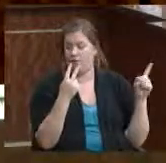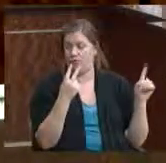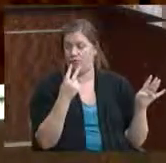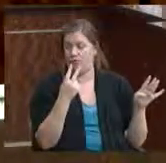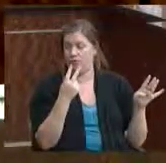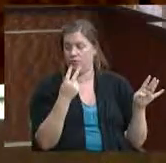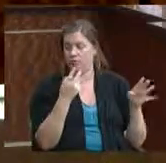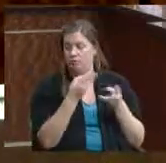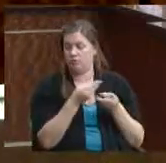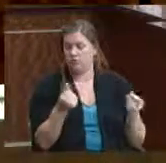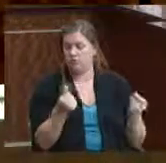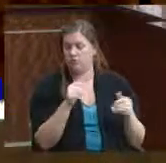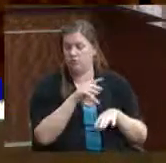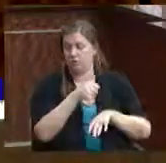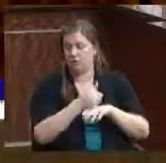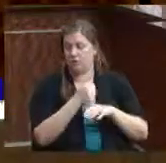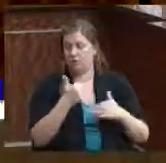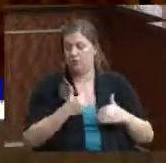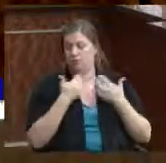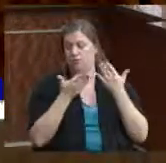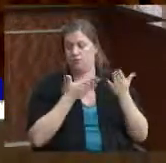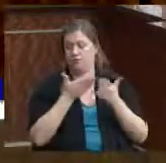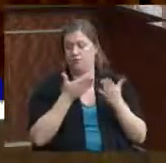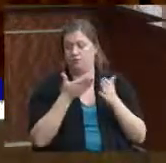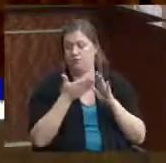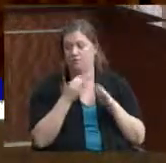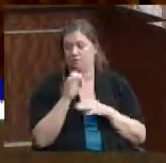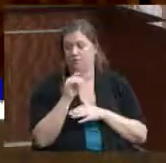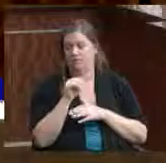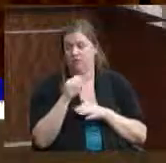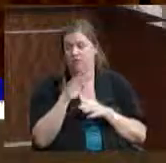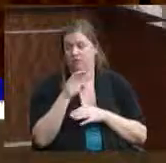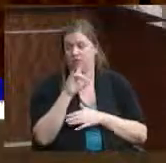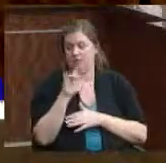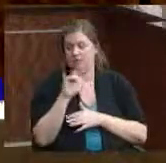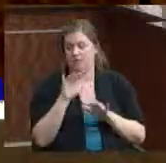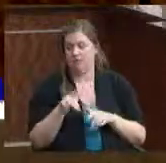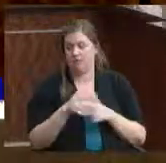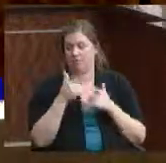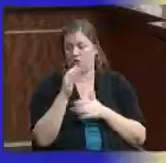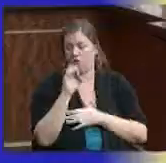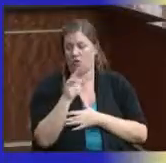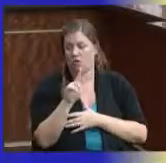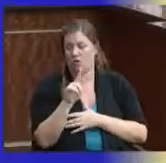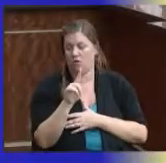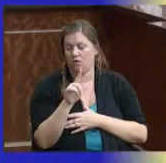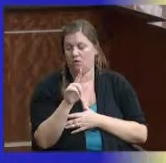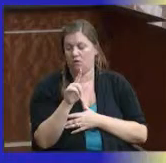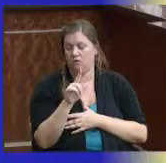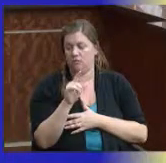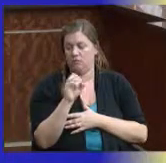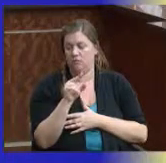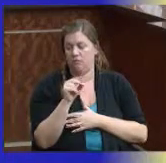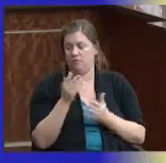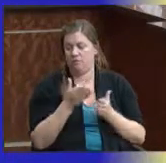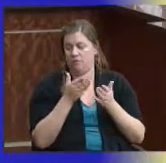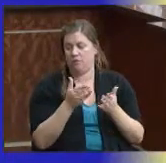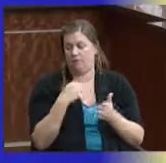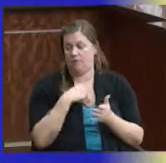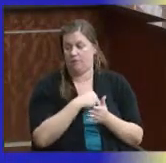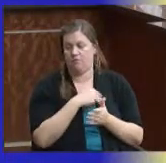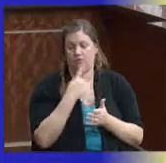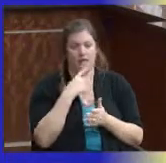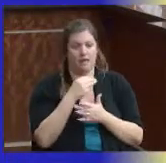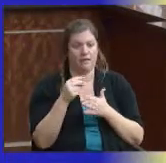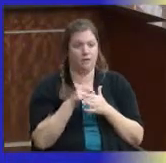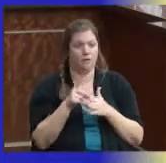12-14, a resolution to establish a youth services commission in the city of Laurel, Maryland, to provide for its